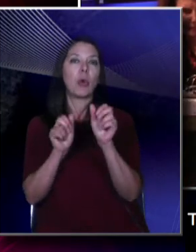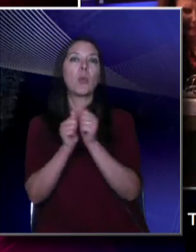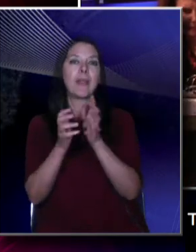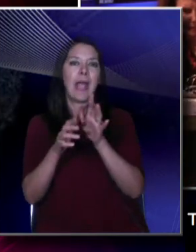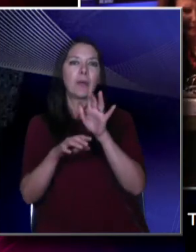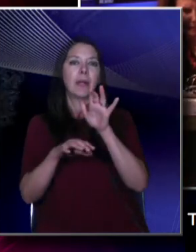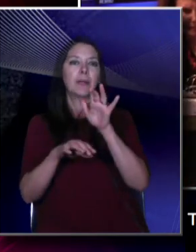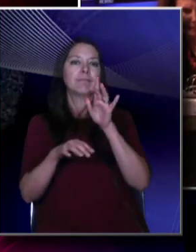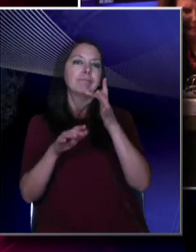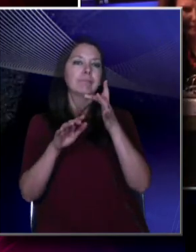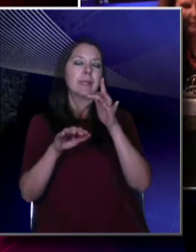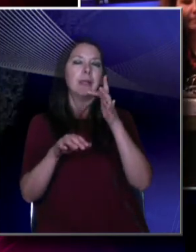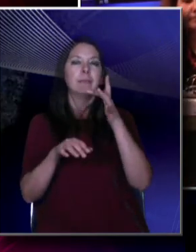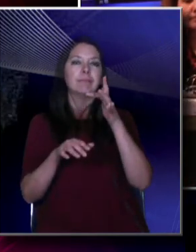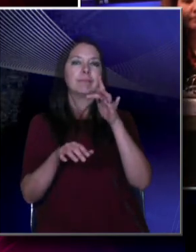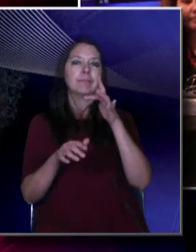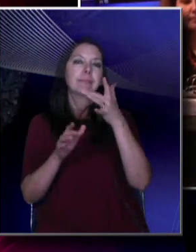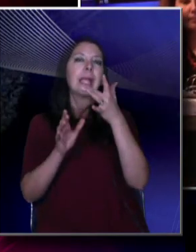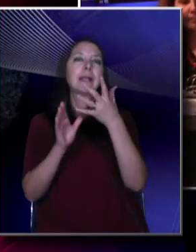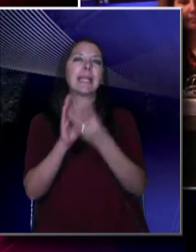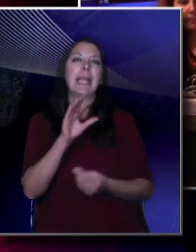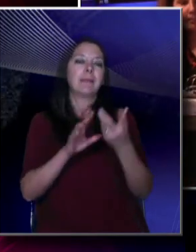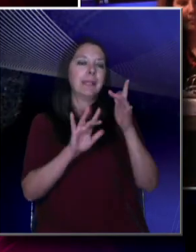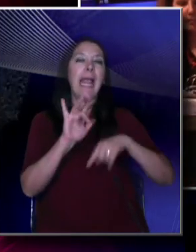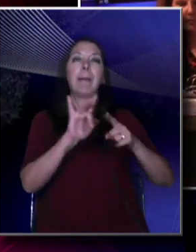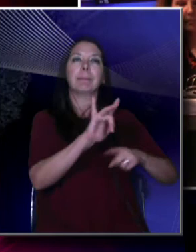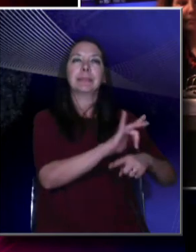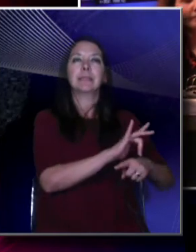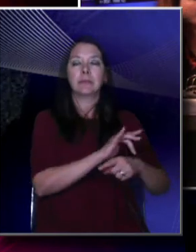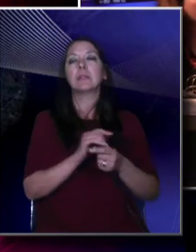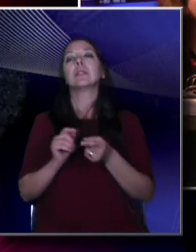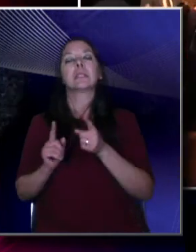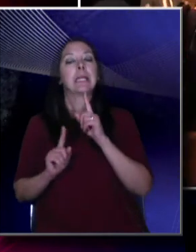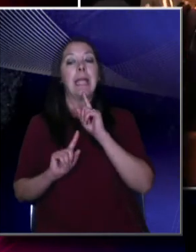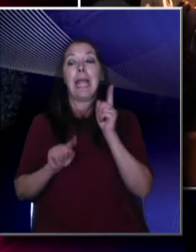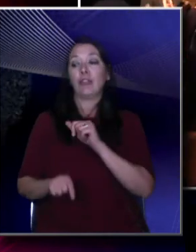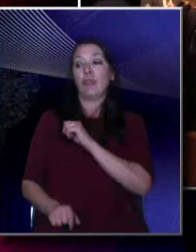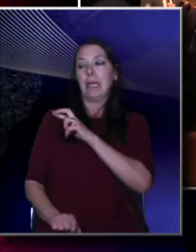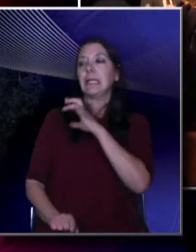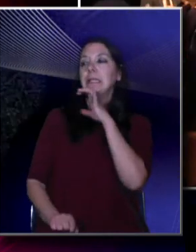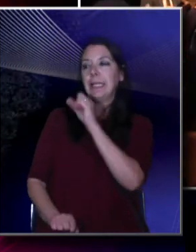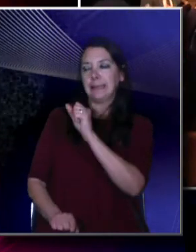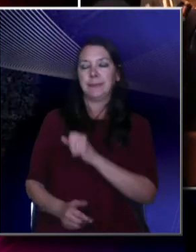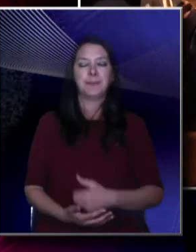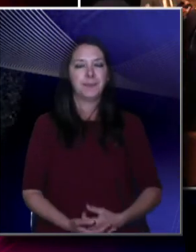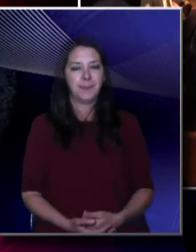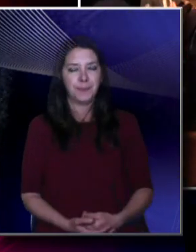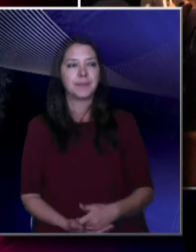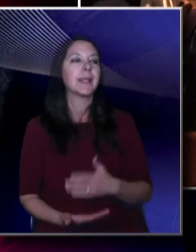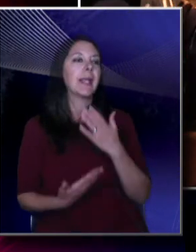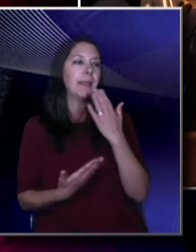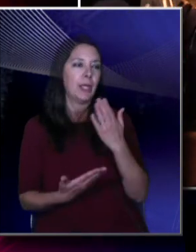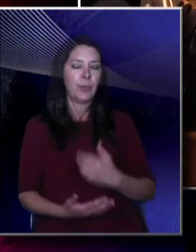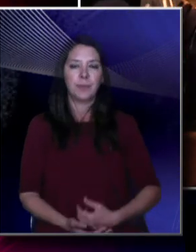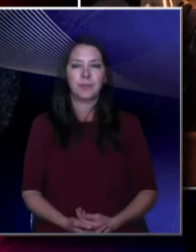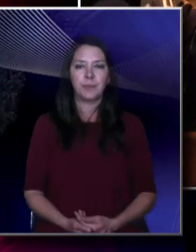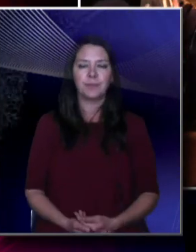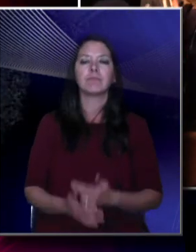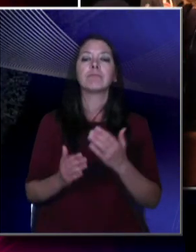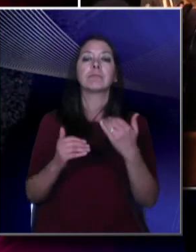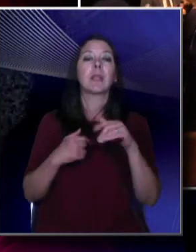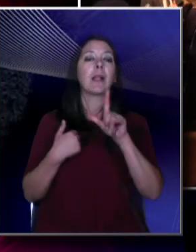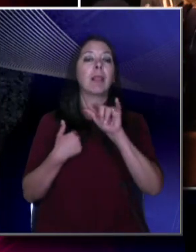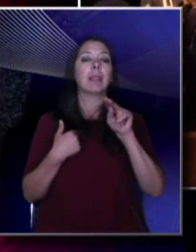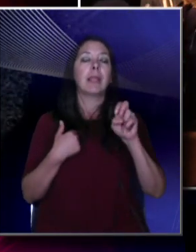Yes. Great. Thank you. My question was, will there be any